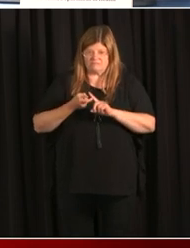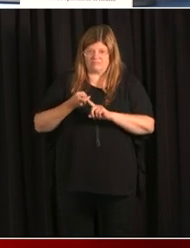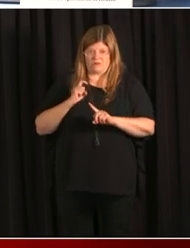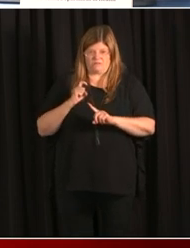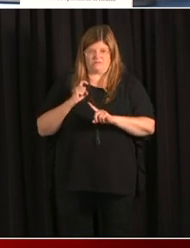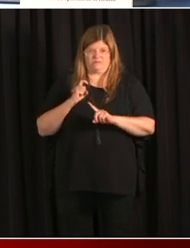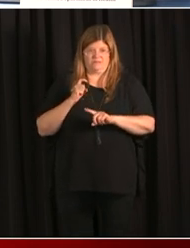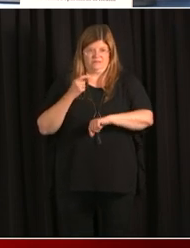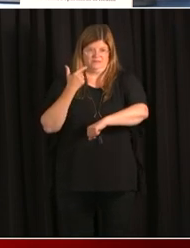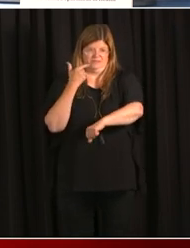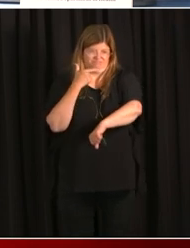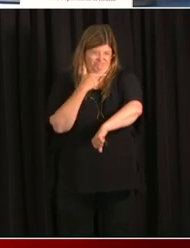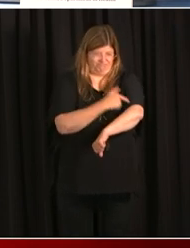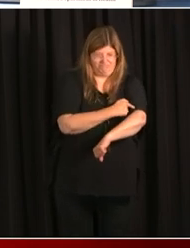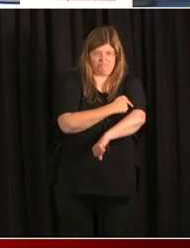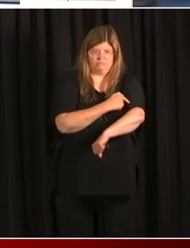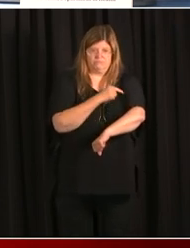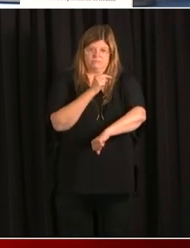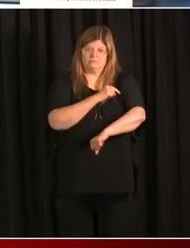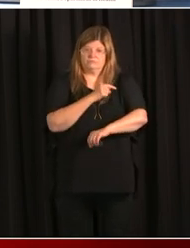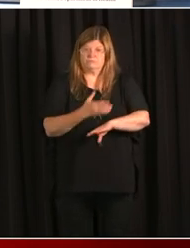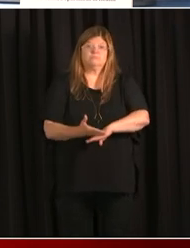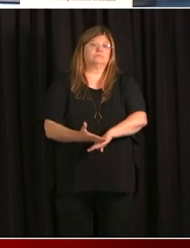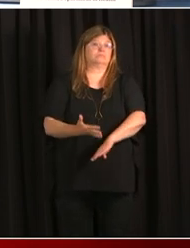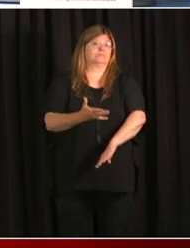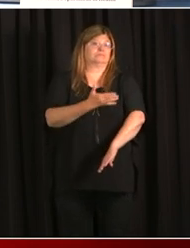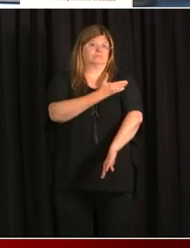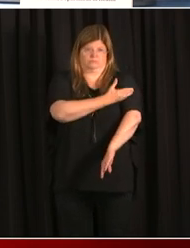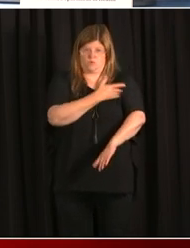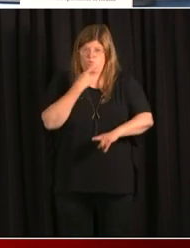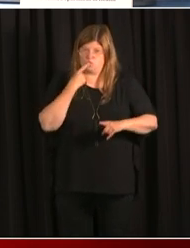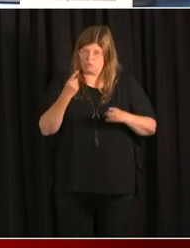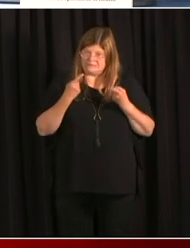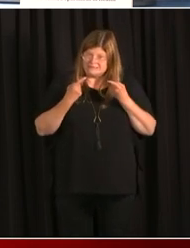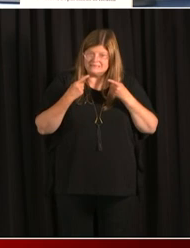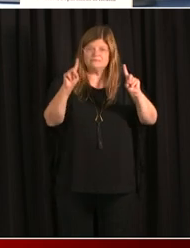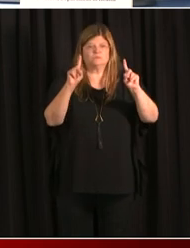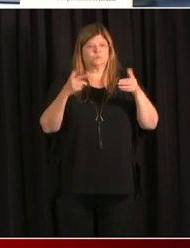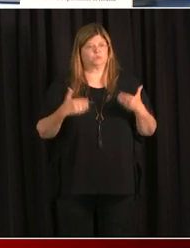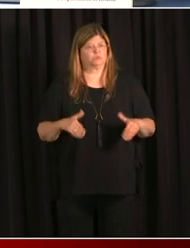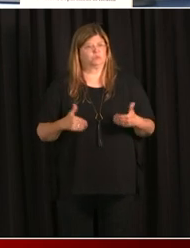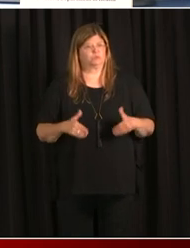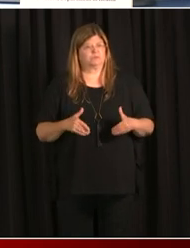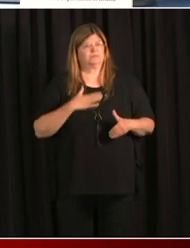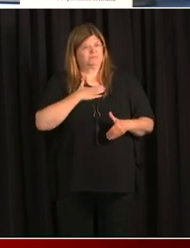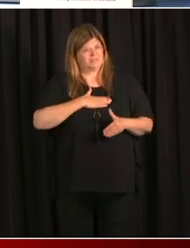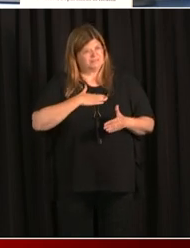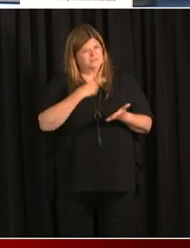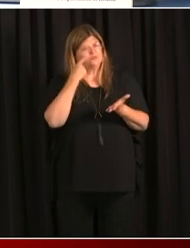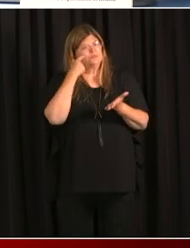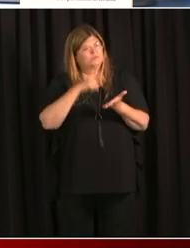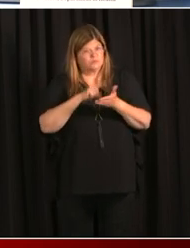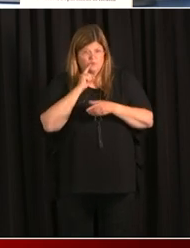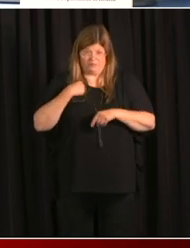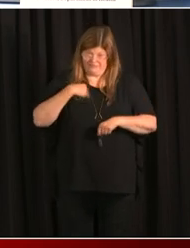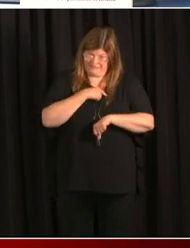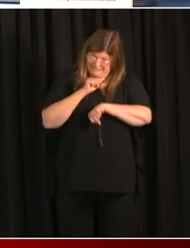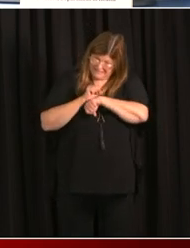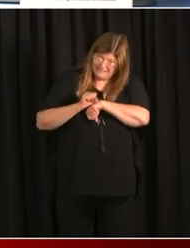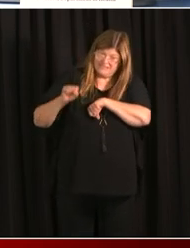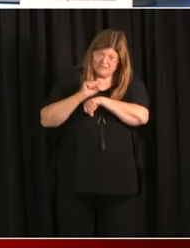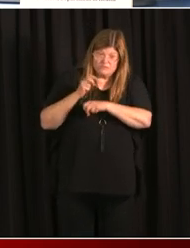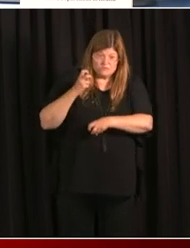That is a significant achievement. And so it should not be understated the impact that needle